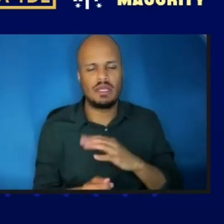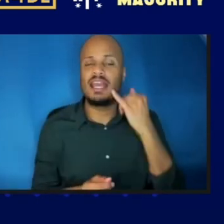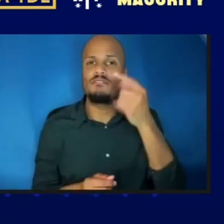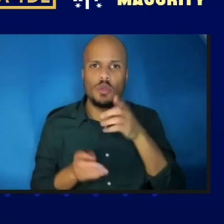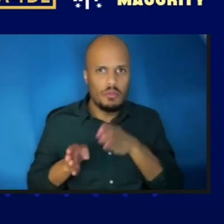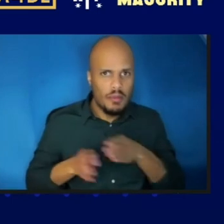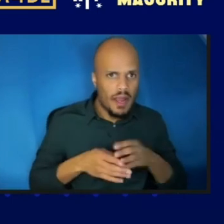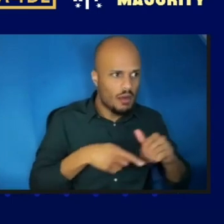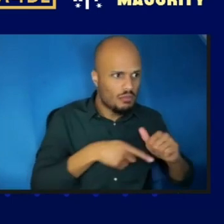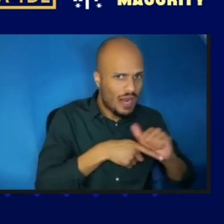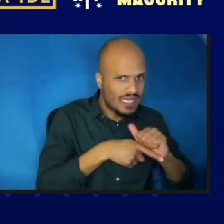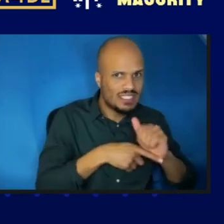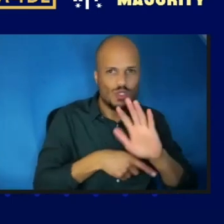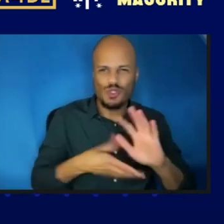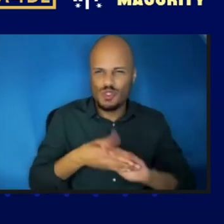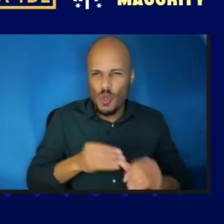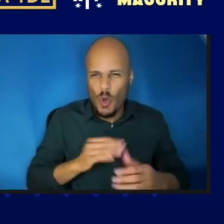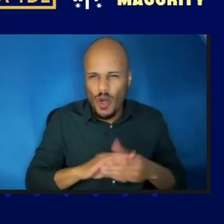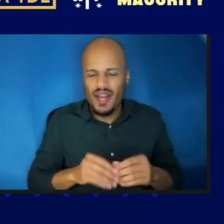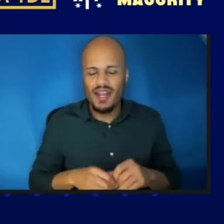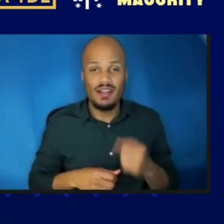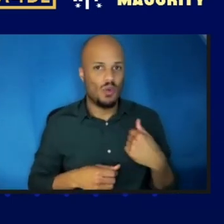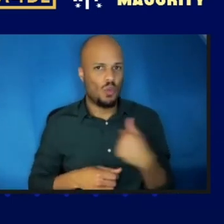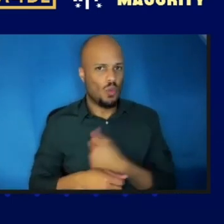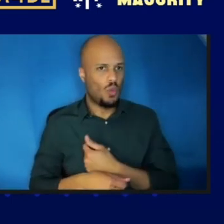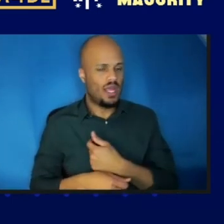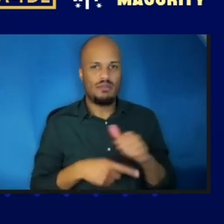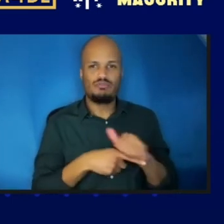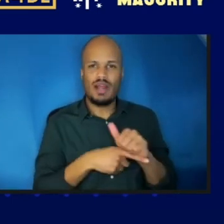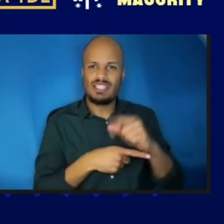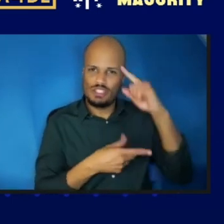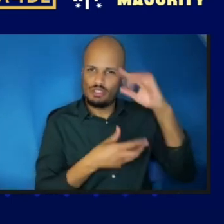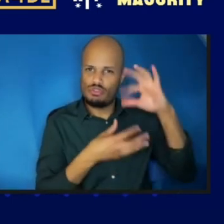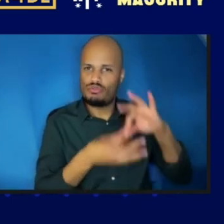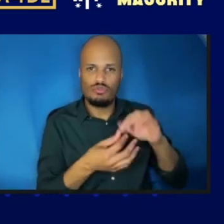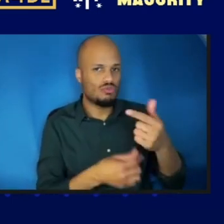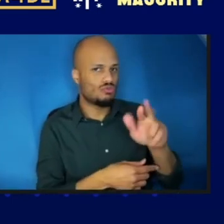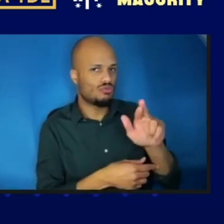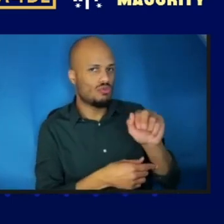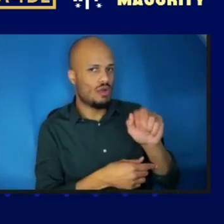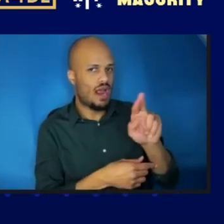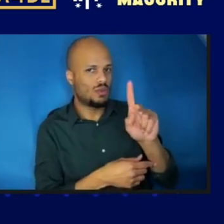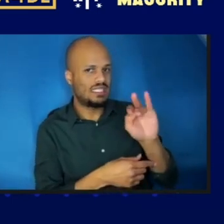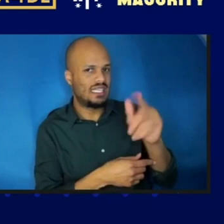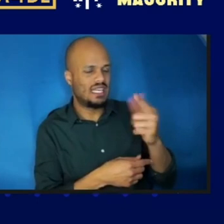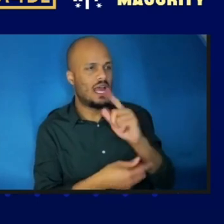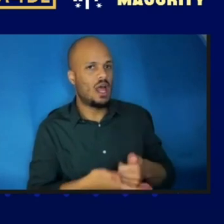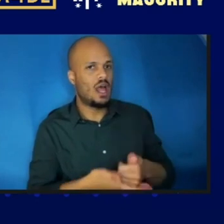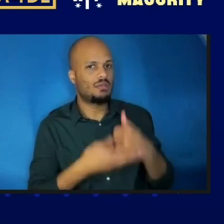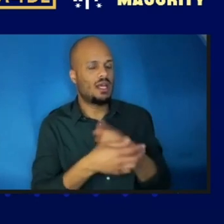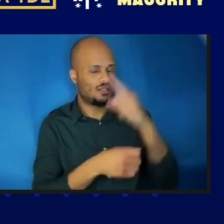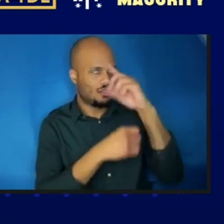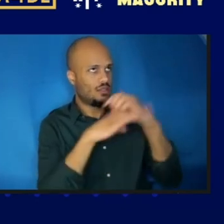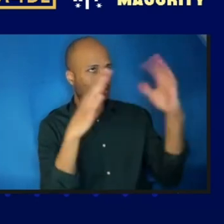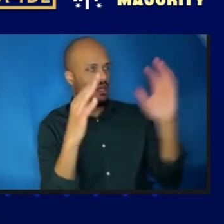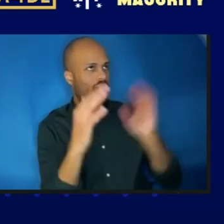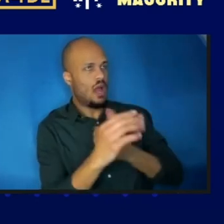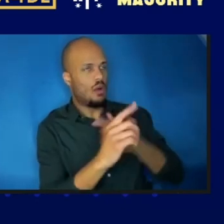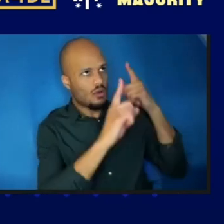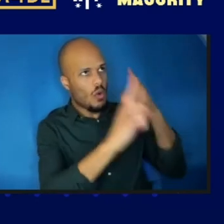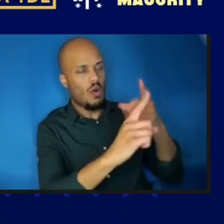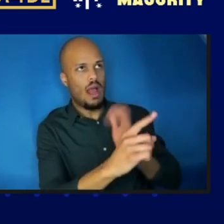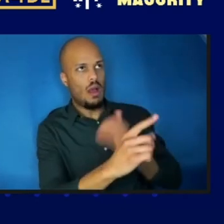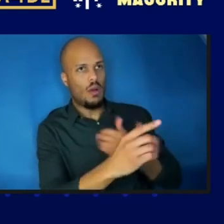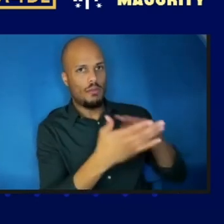your story of self. You know, we at the Frontline practice grounding because it reminds us of our purpose and our values, right? And be well